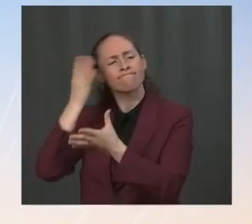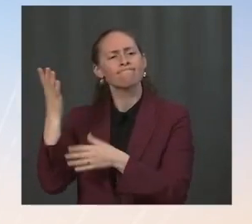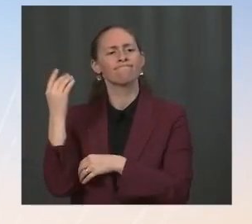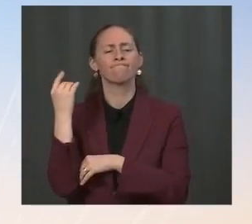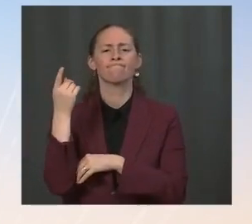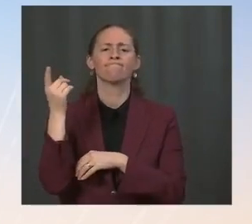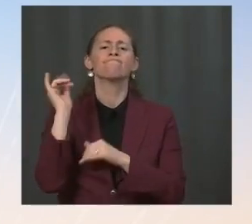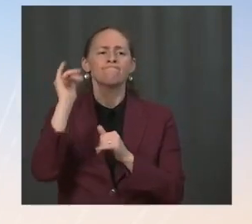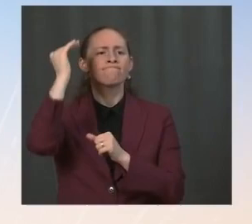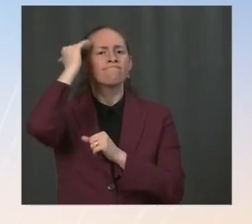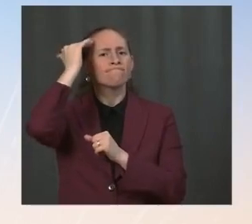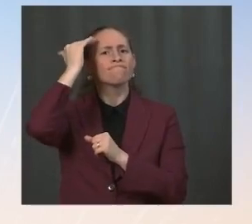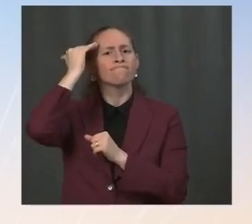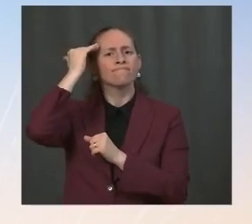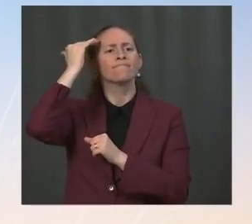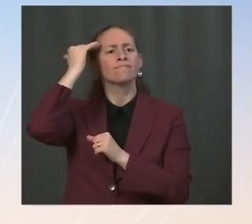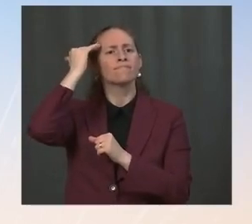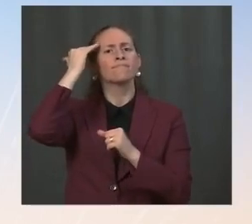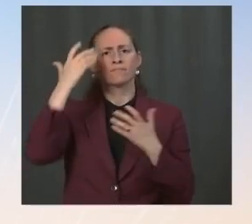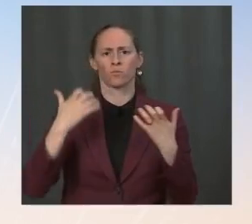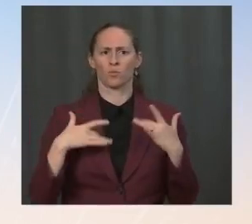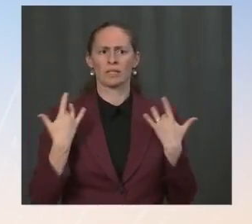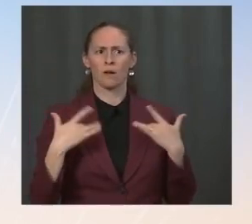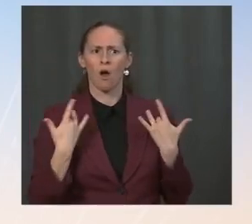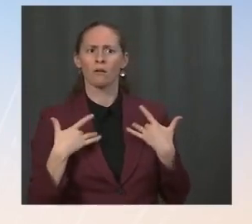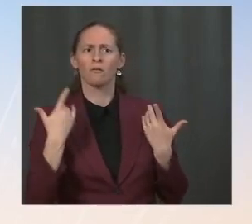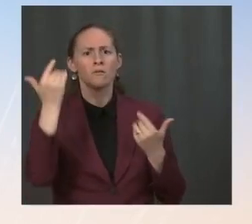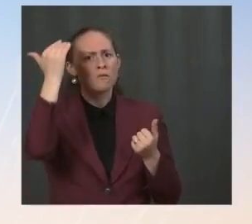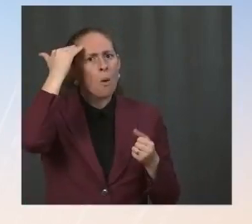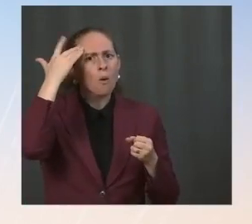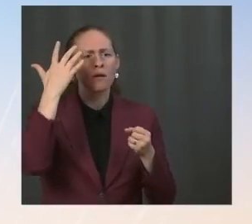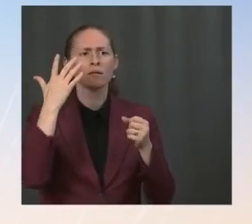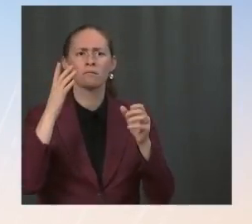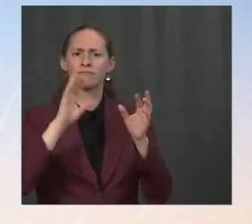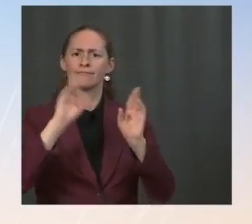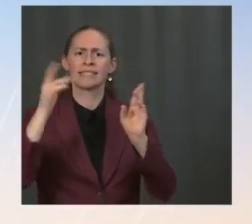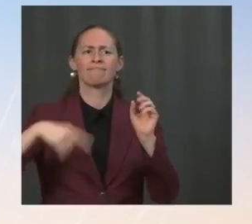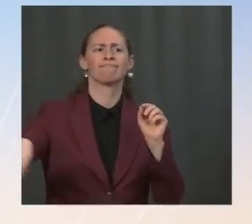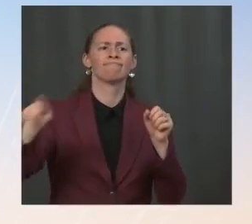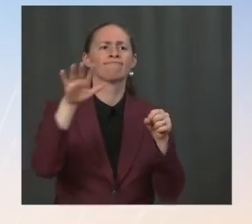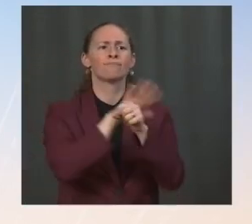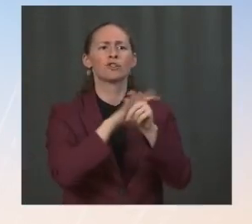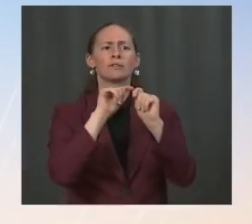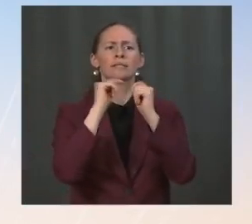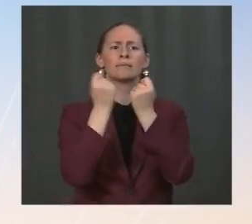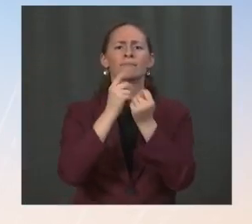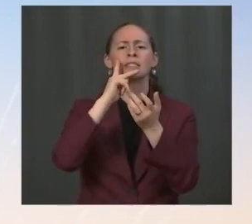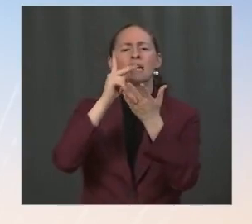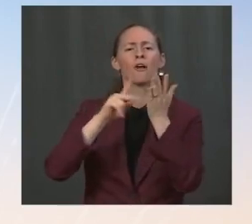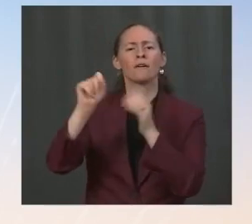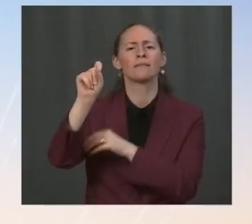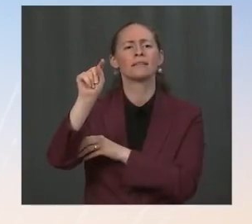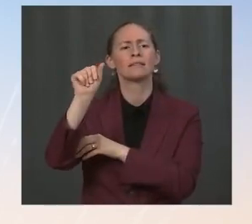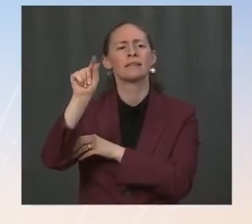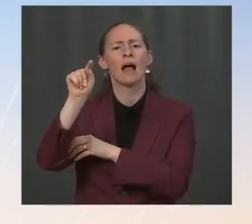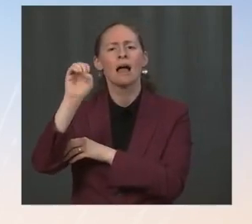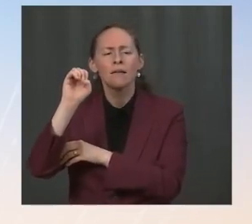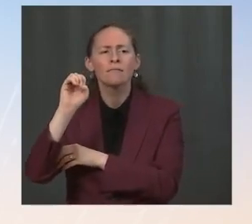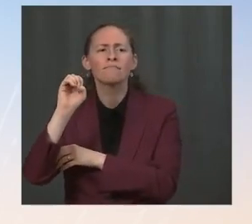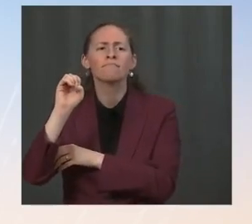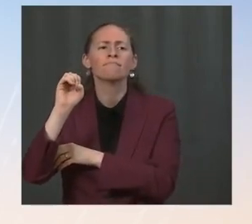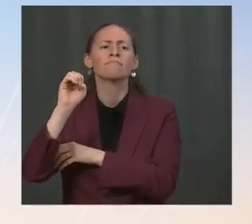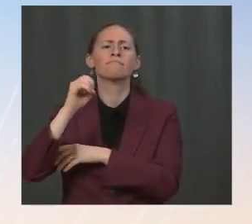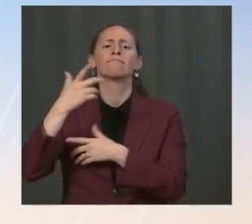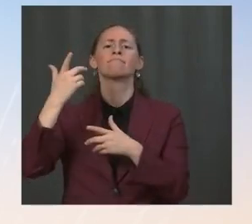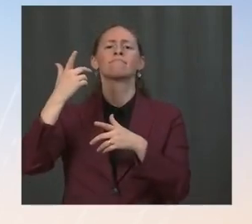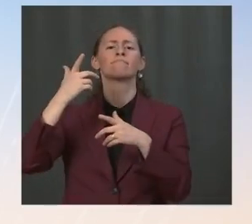his Secretary of State, Secretary of Defense, and military commanders, both here and in the region throughout the course of the day,